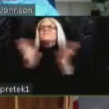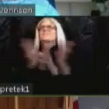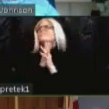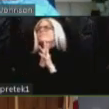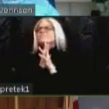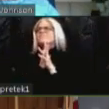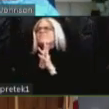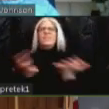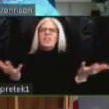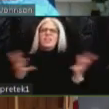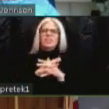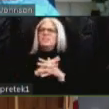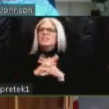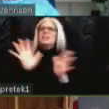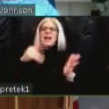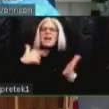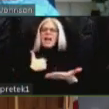begging folks who